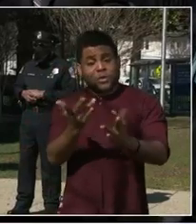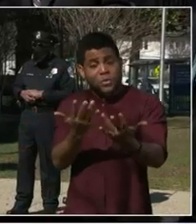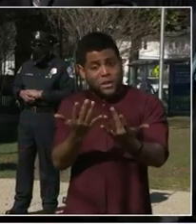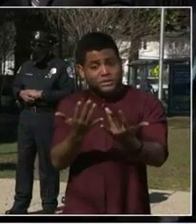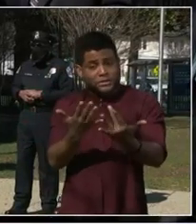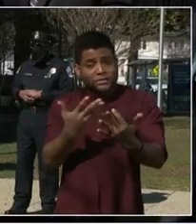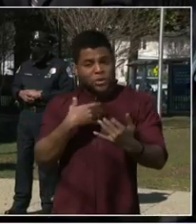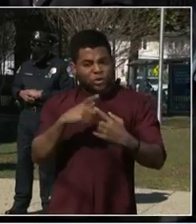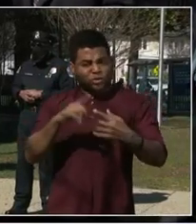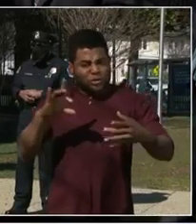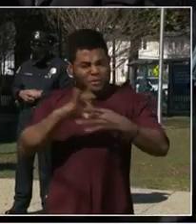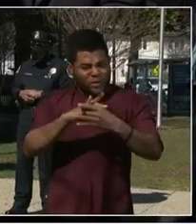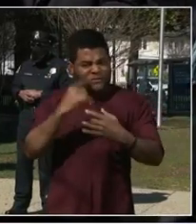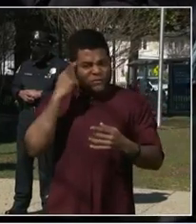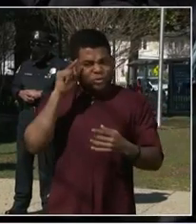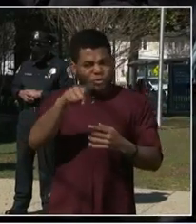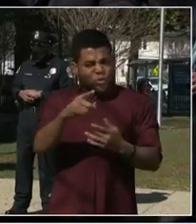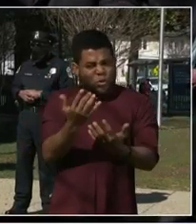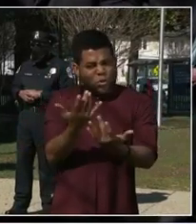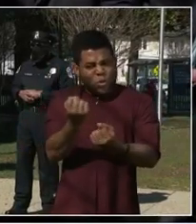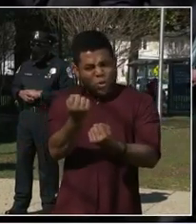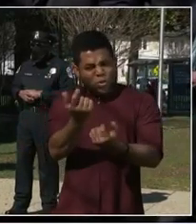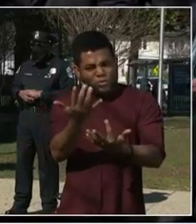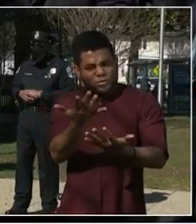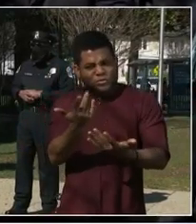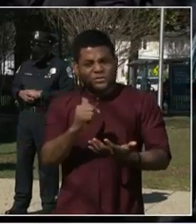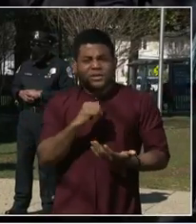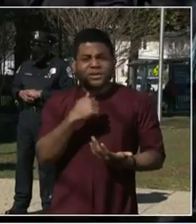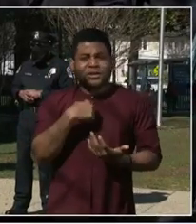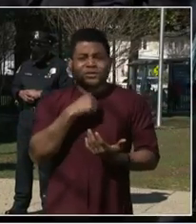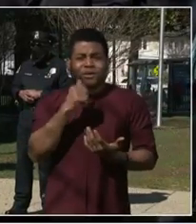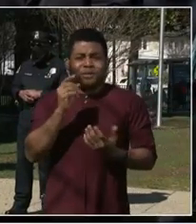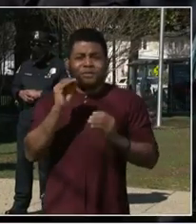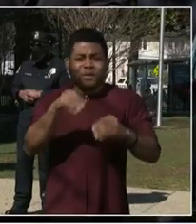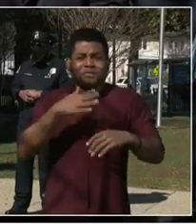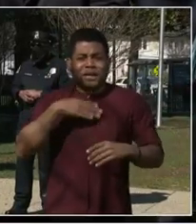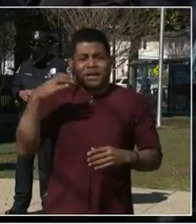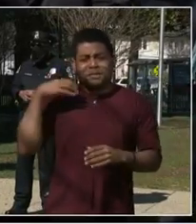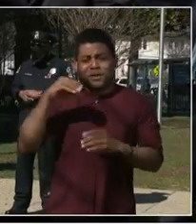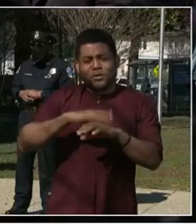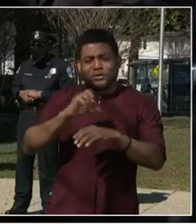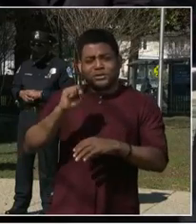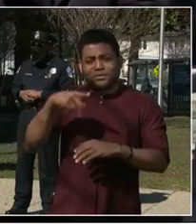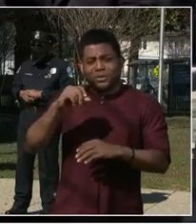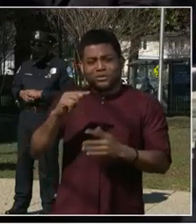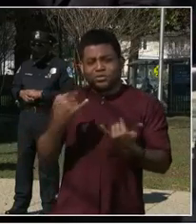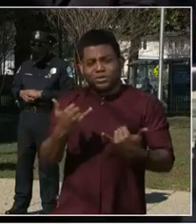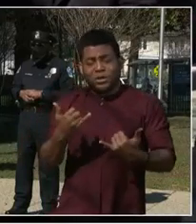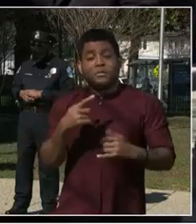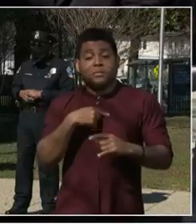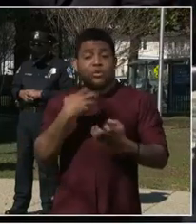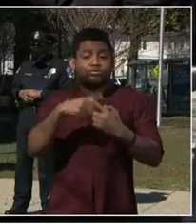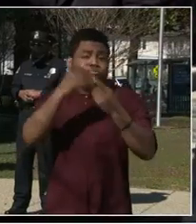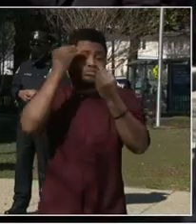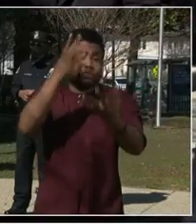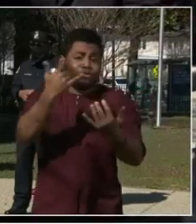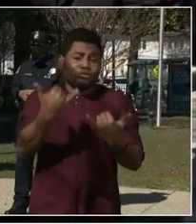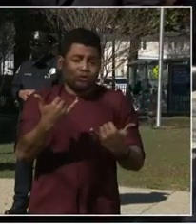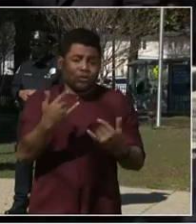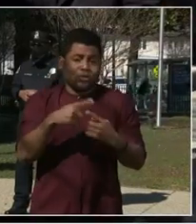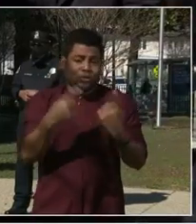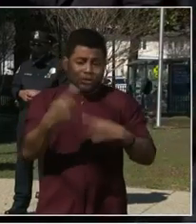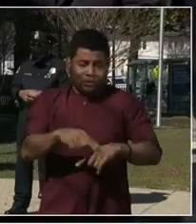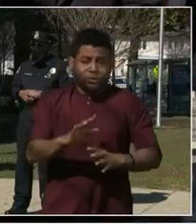for you, Sam. Right, I got you. please. Look, man, don't put my captain on spot right now. Let me tell you what happened, Sam. So here's what happened for the benefit of Sam,